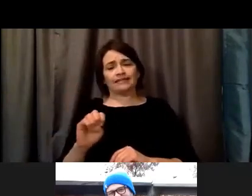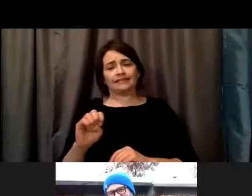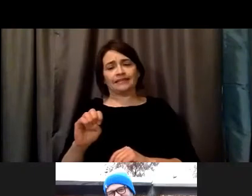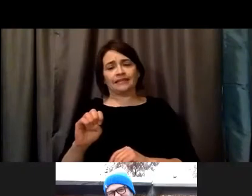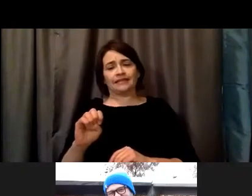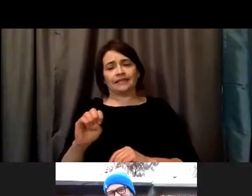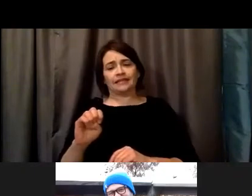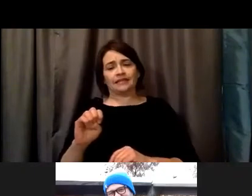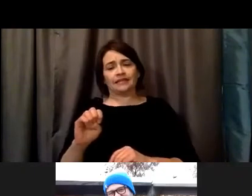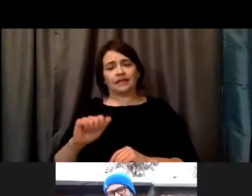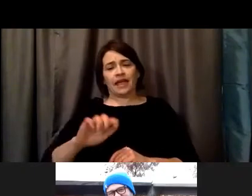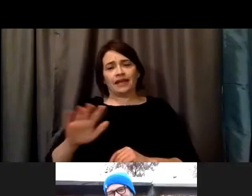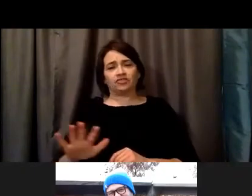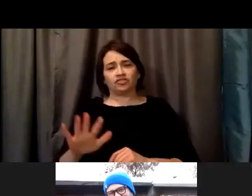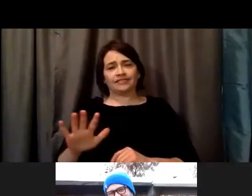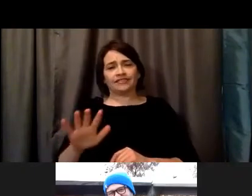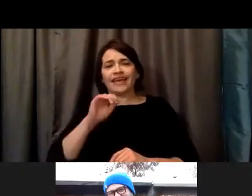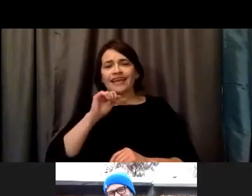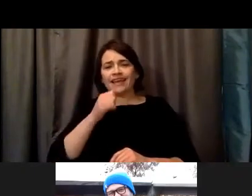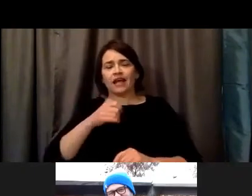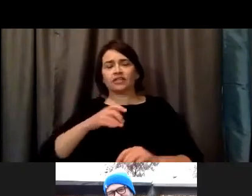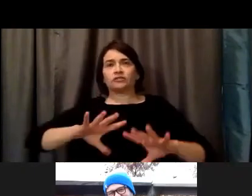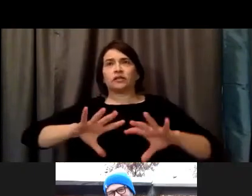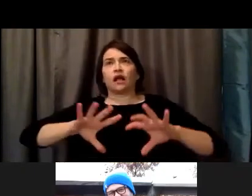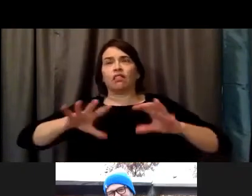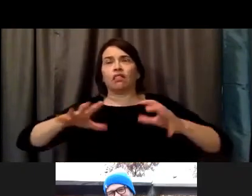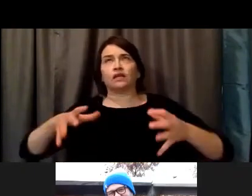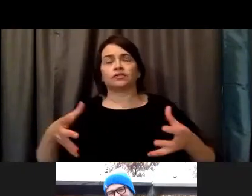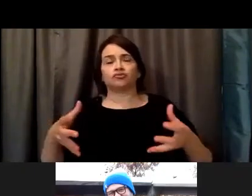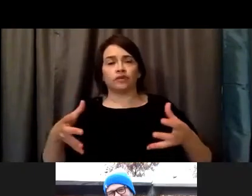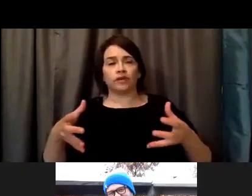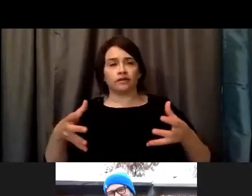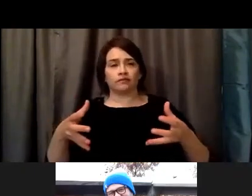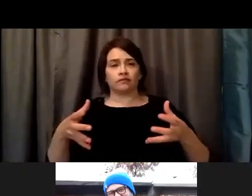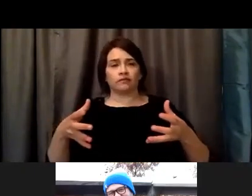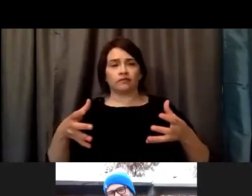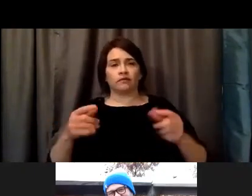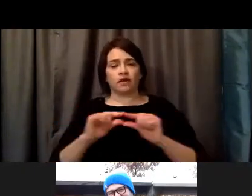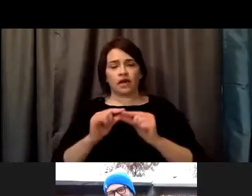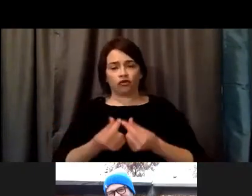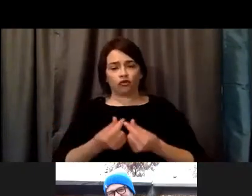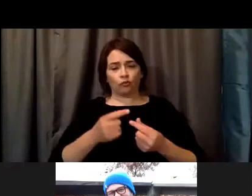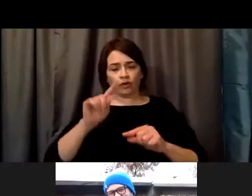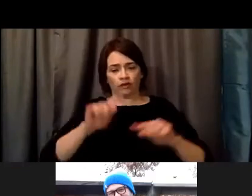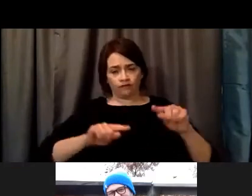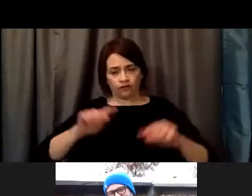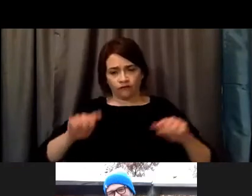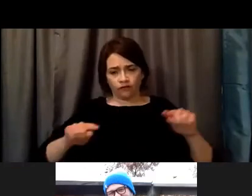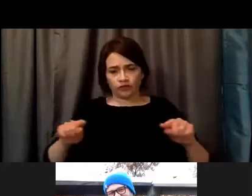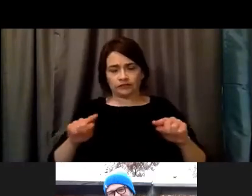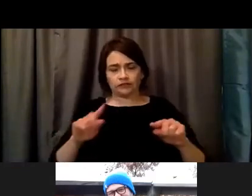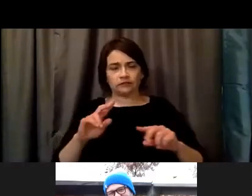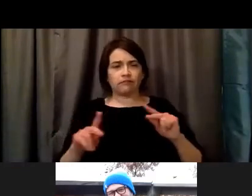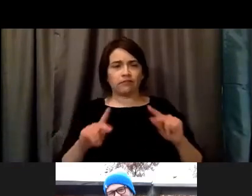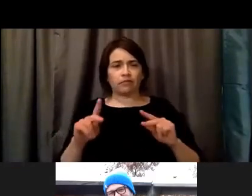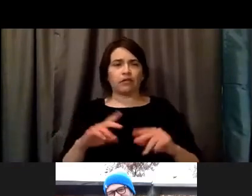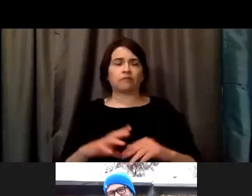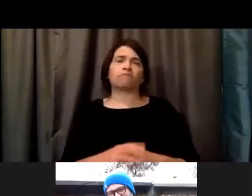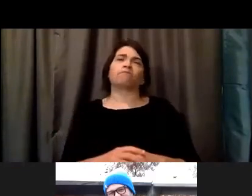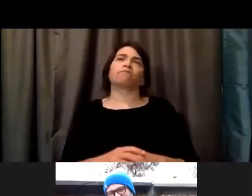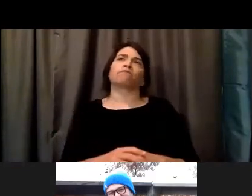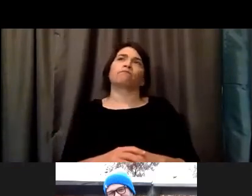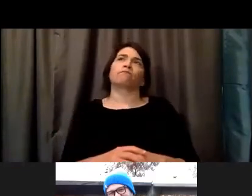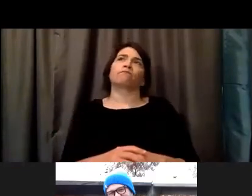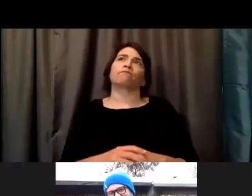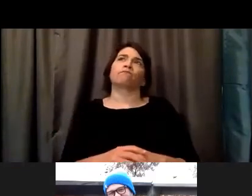clustering this group of people. So to shorten my response, I think we could do a better